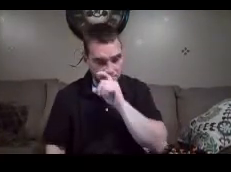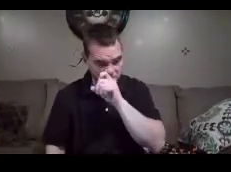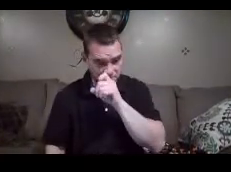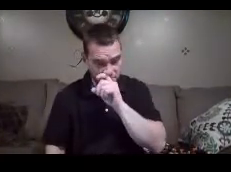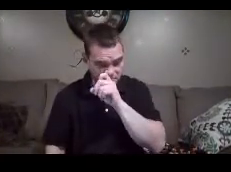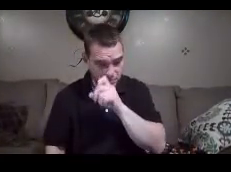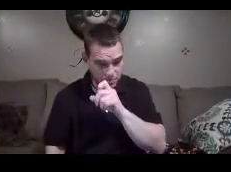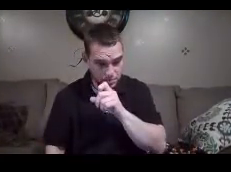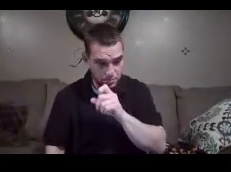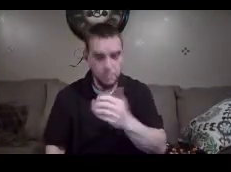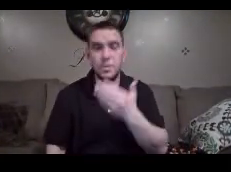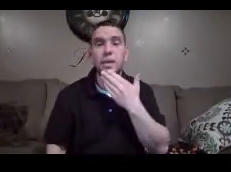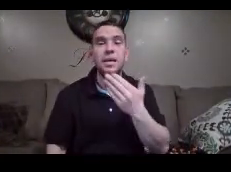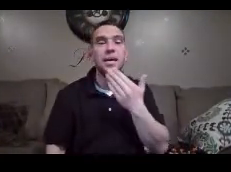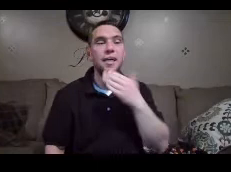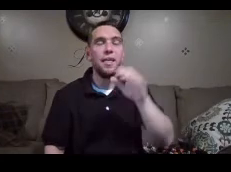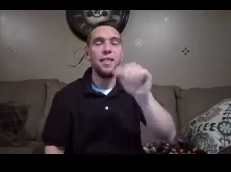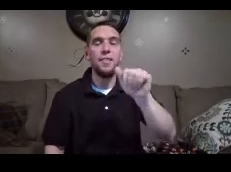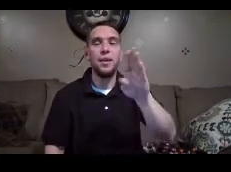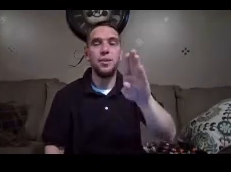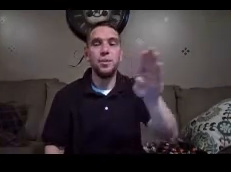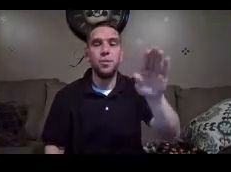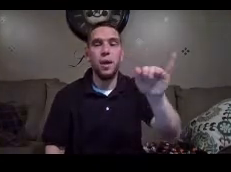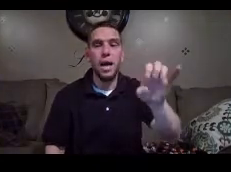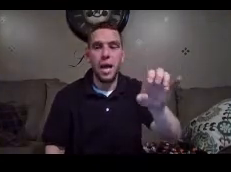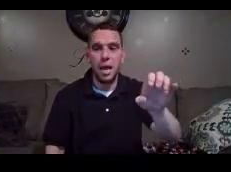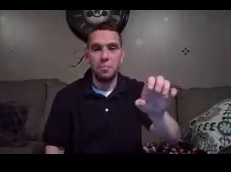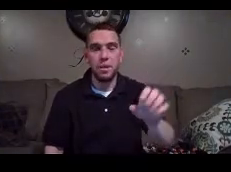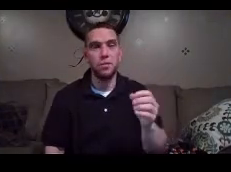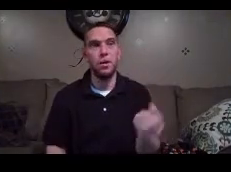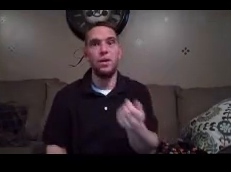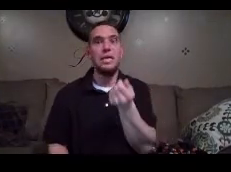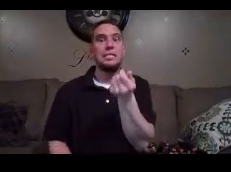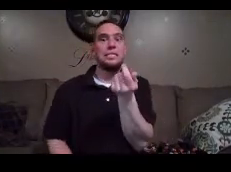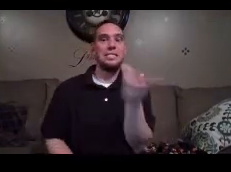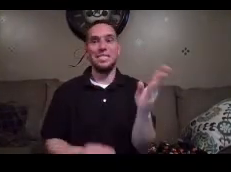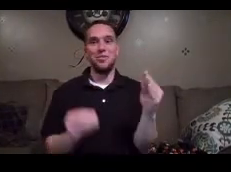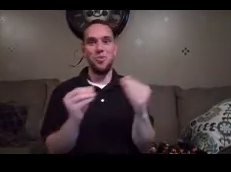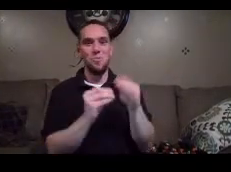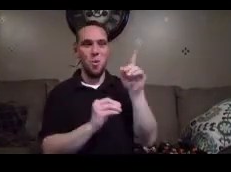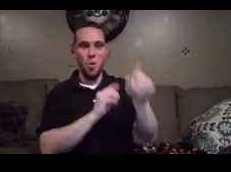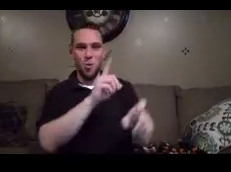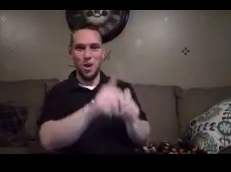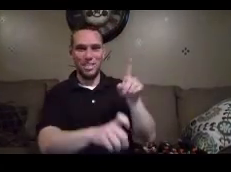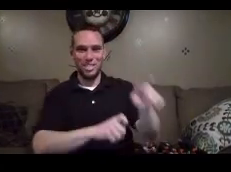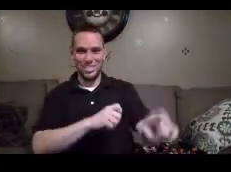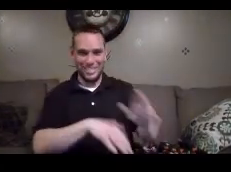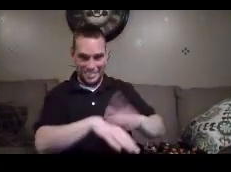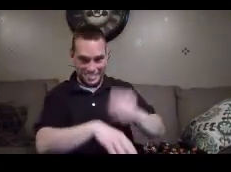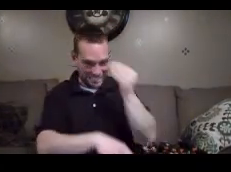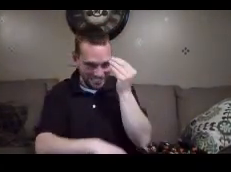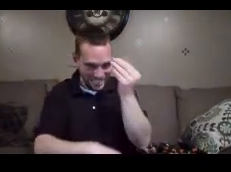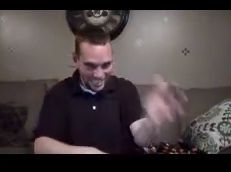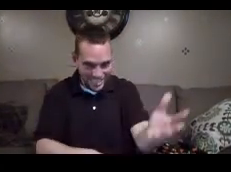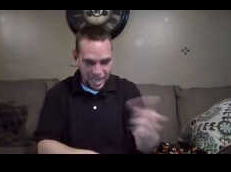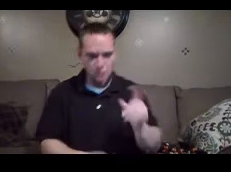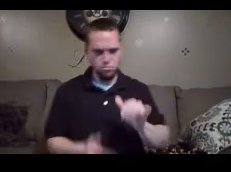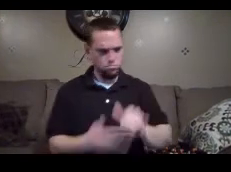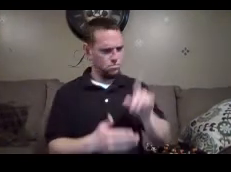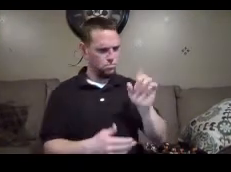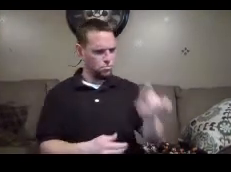Thank you, and Abby. Yes. I have several more questions for you. Oh, okay. Okay. Were you done answering that